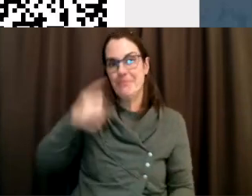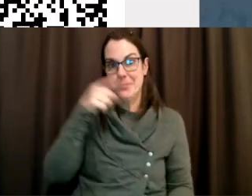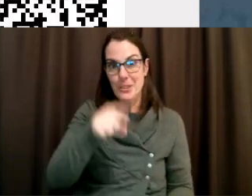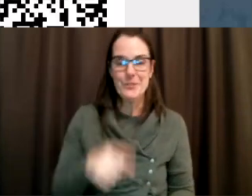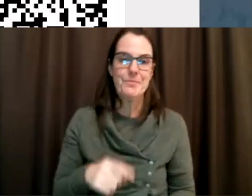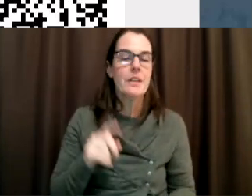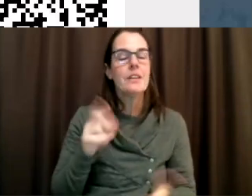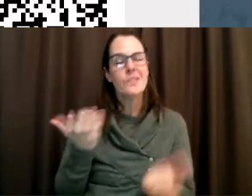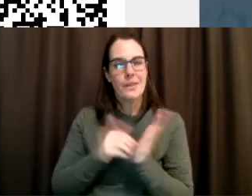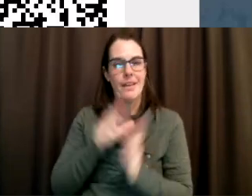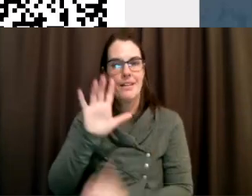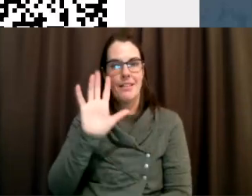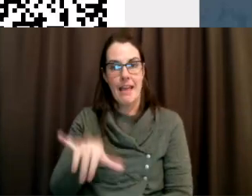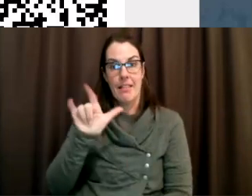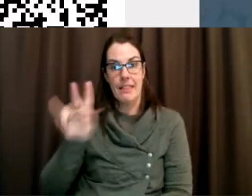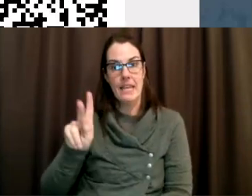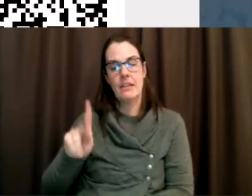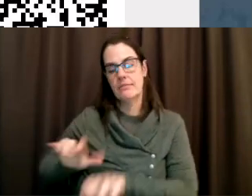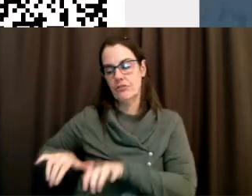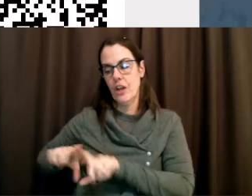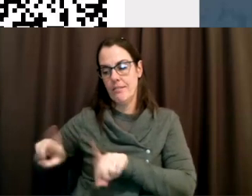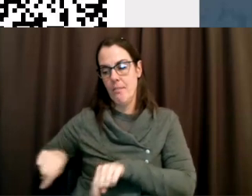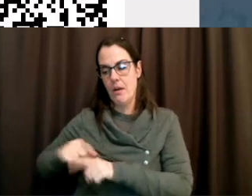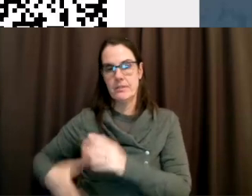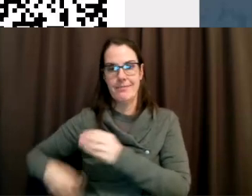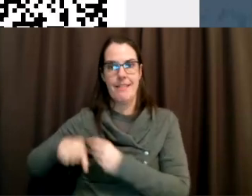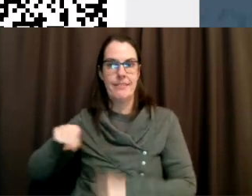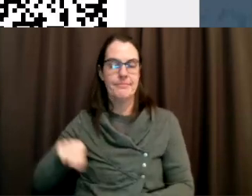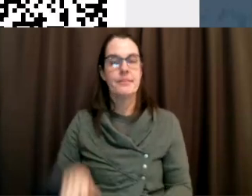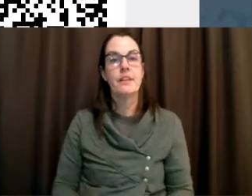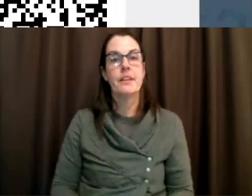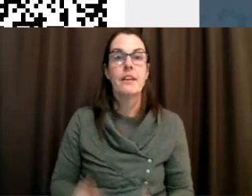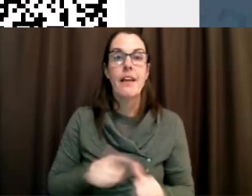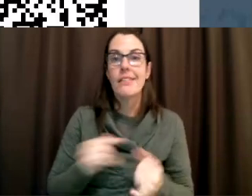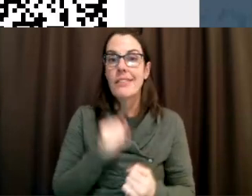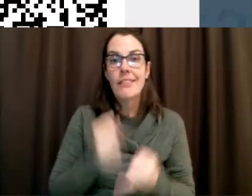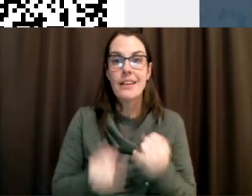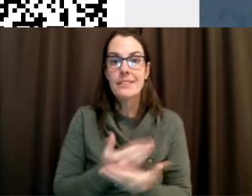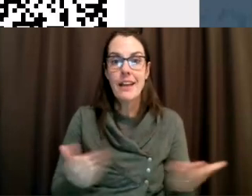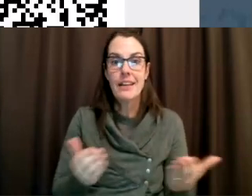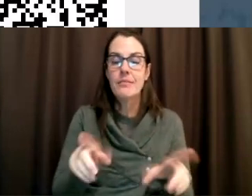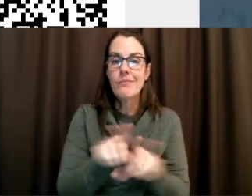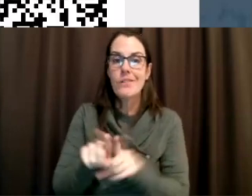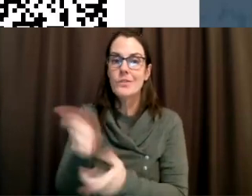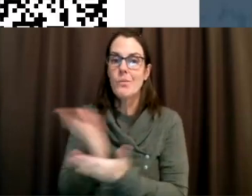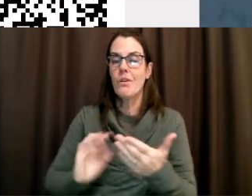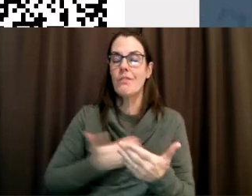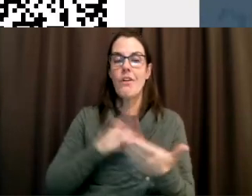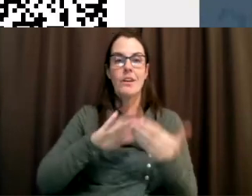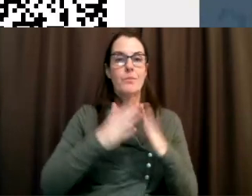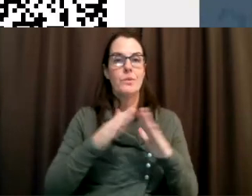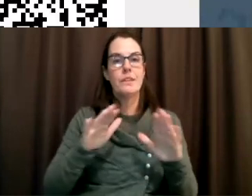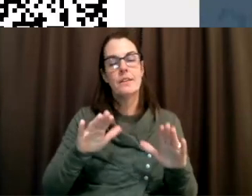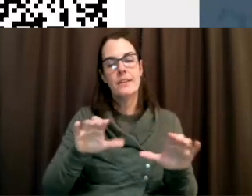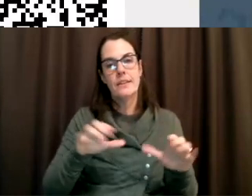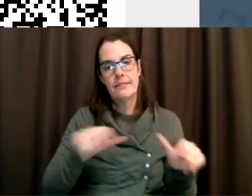chat box. Last item for me is just to highlight that also as a part of our Community Navigators initiative, we